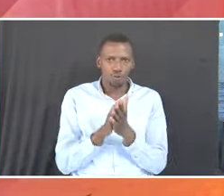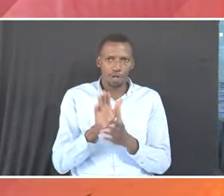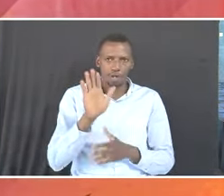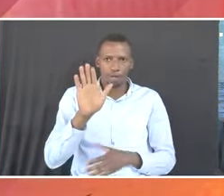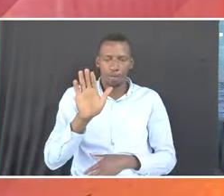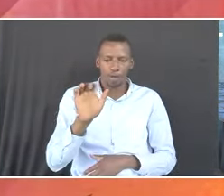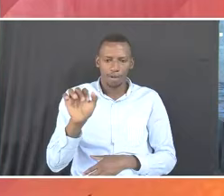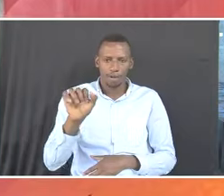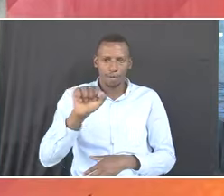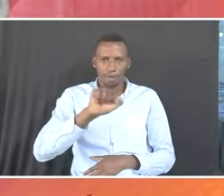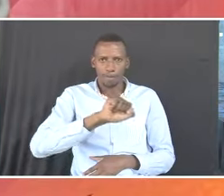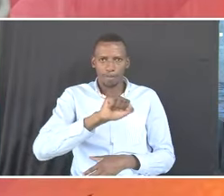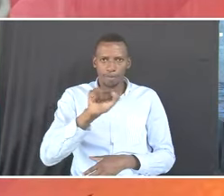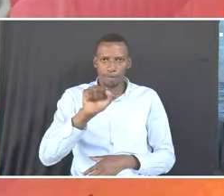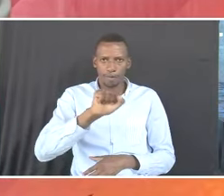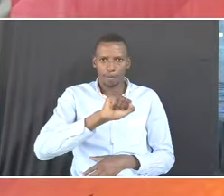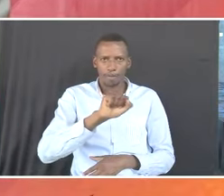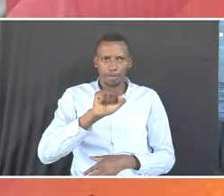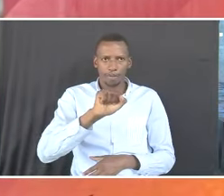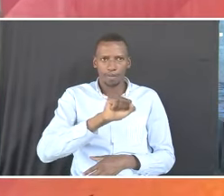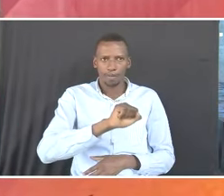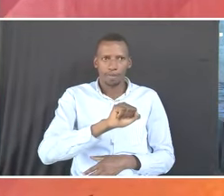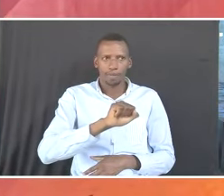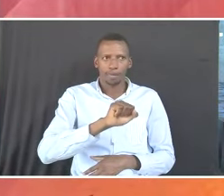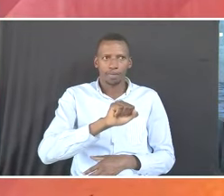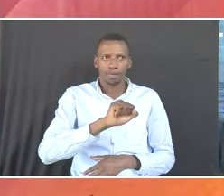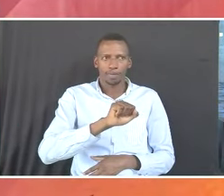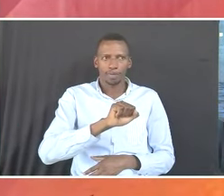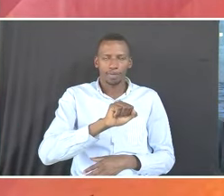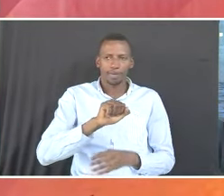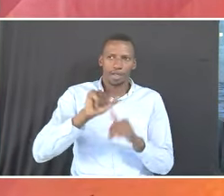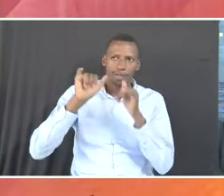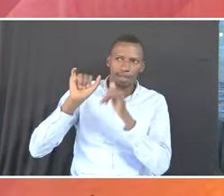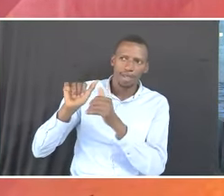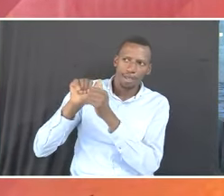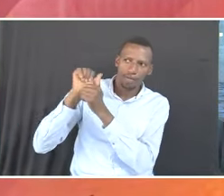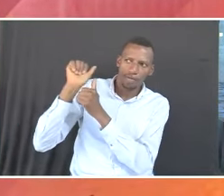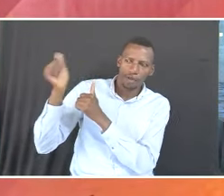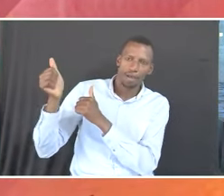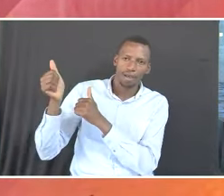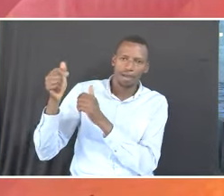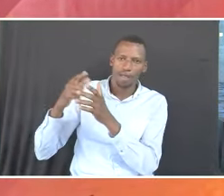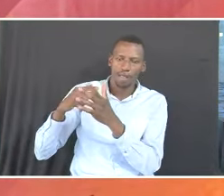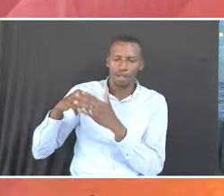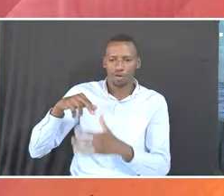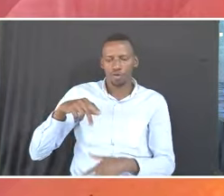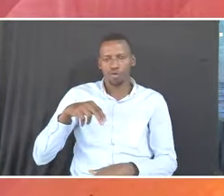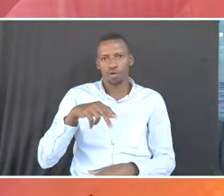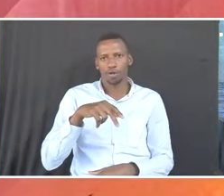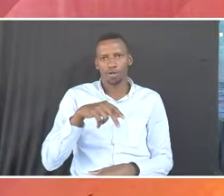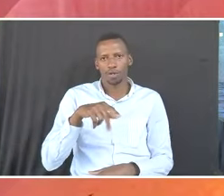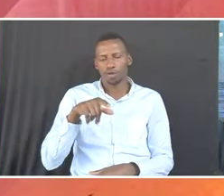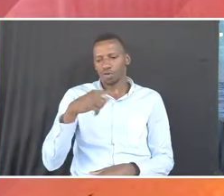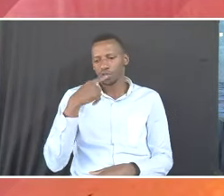baki, 5 kilometers, and you use your legs. Legs which are no longer digital.